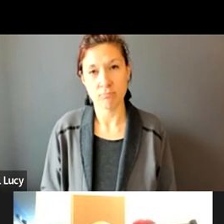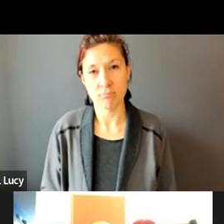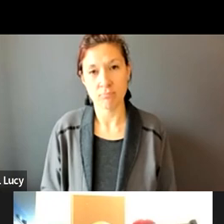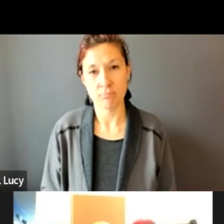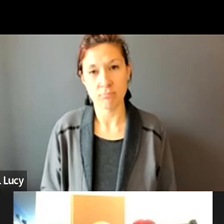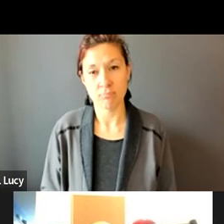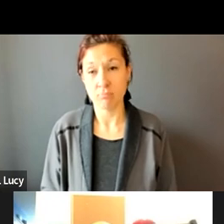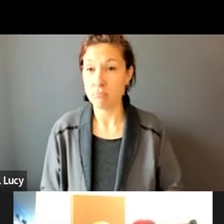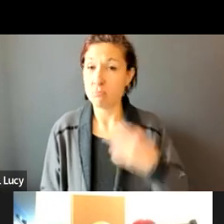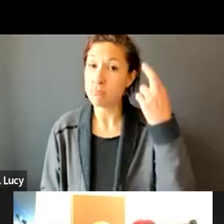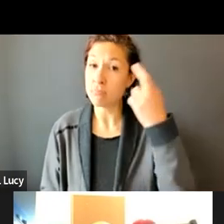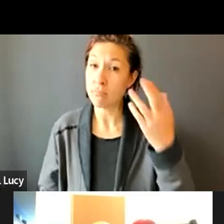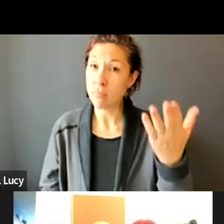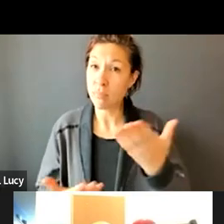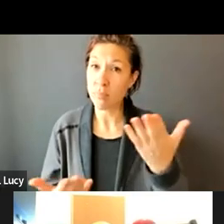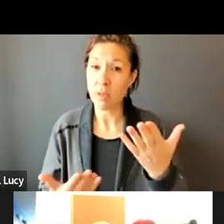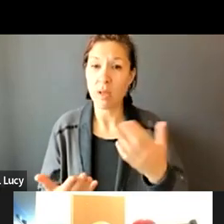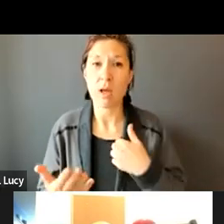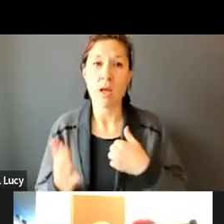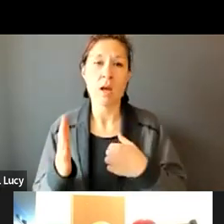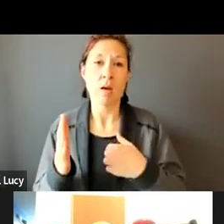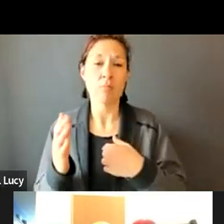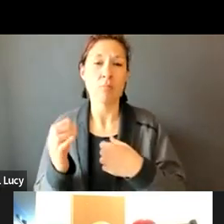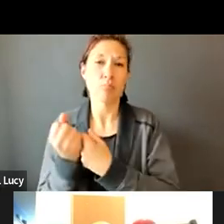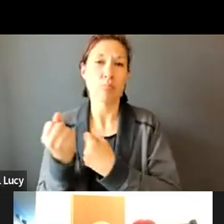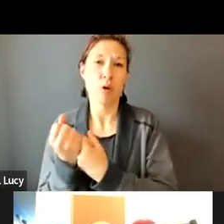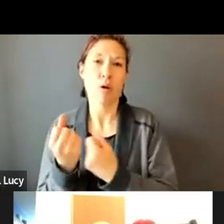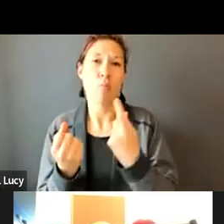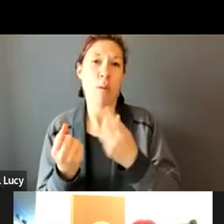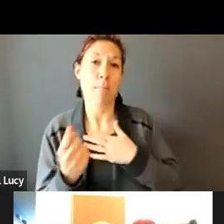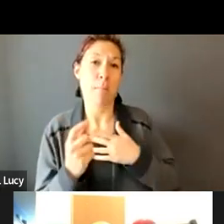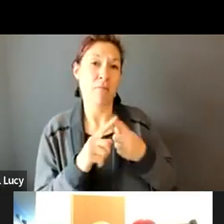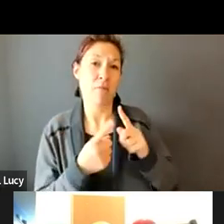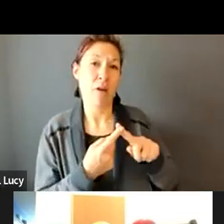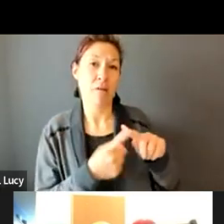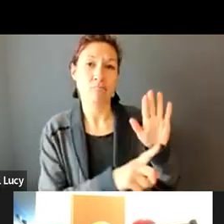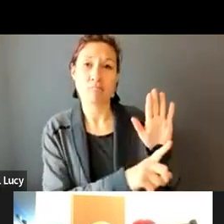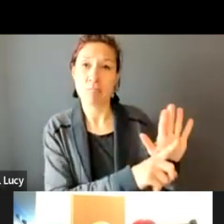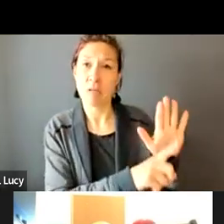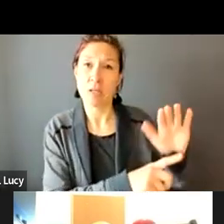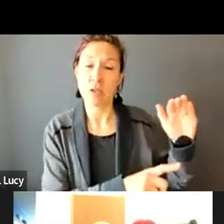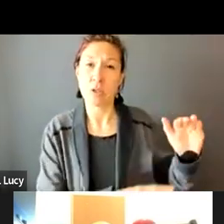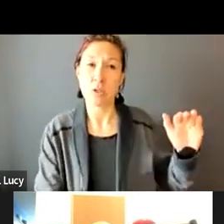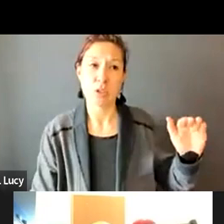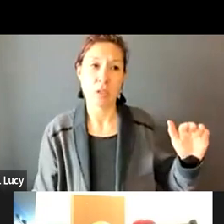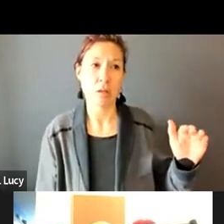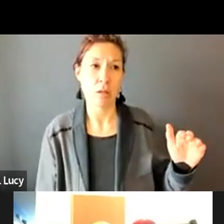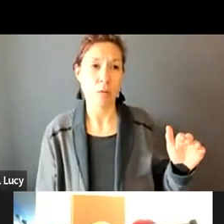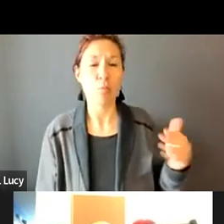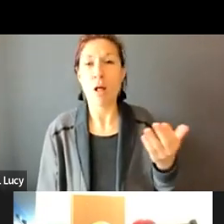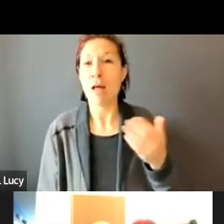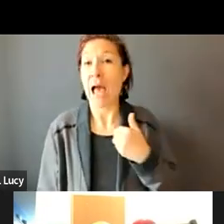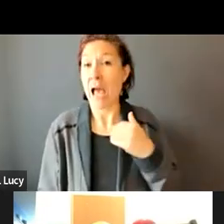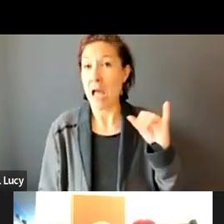I'm here on behalf of one of my friends whose child uh gotten through an IEP